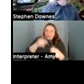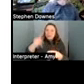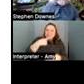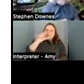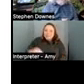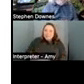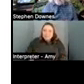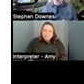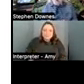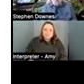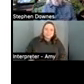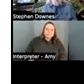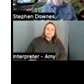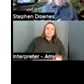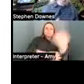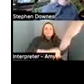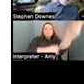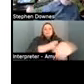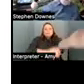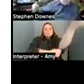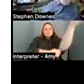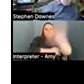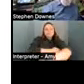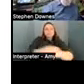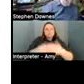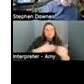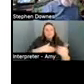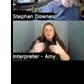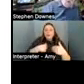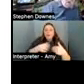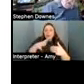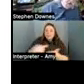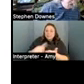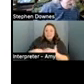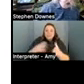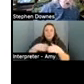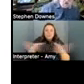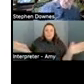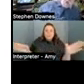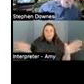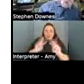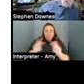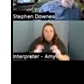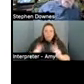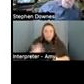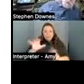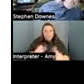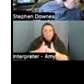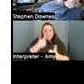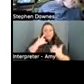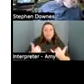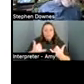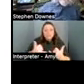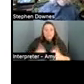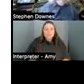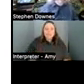so i talked about generative analytics and that's the challenge for today that's the challenge for